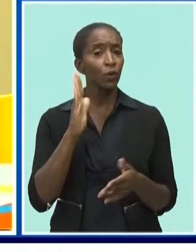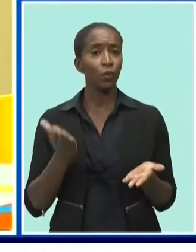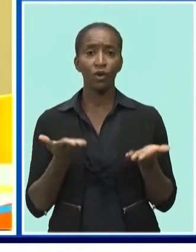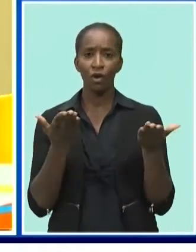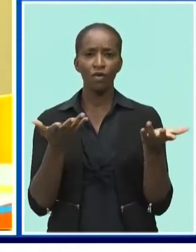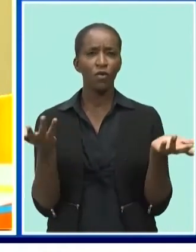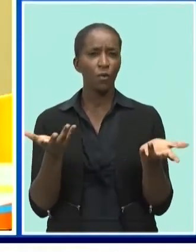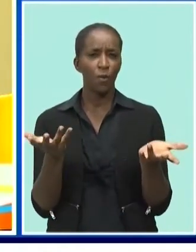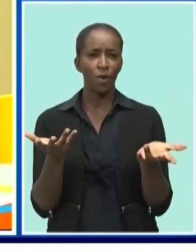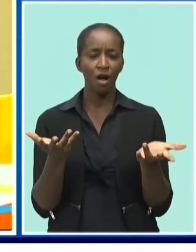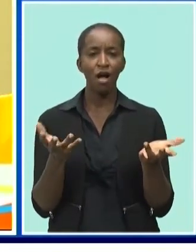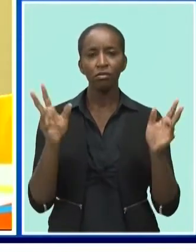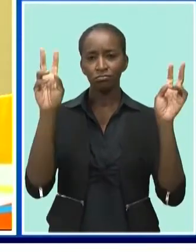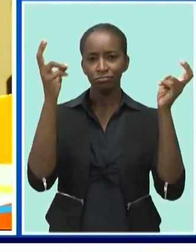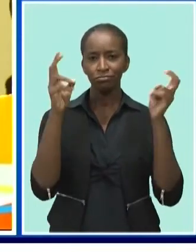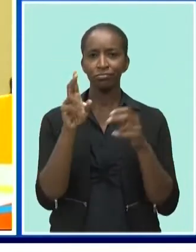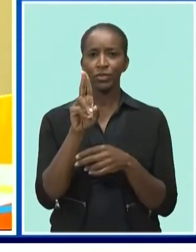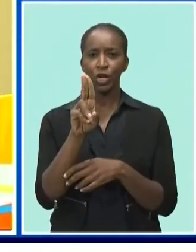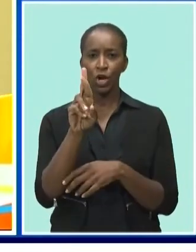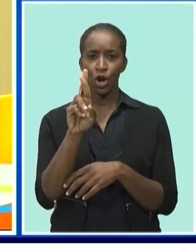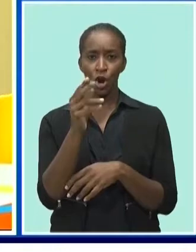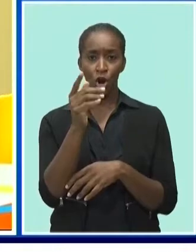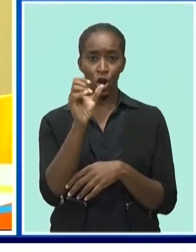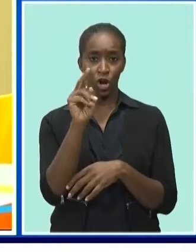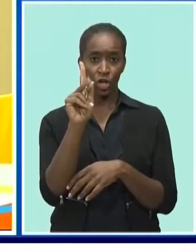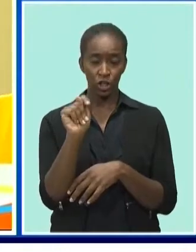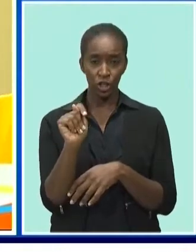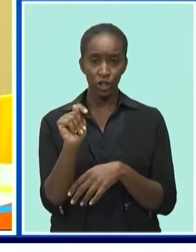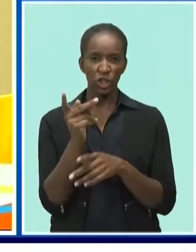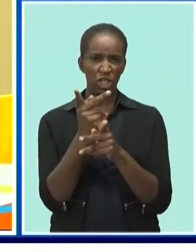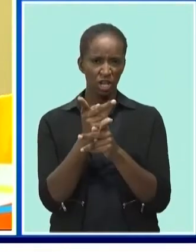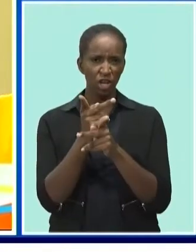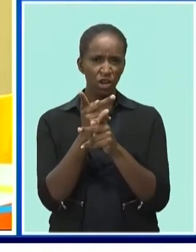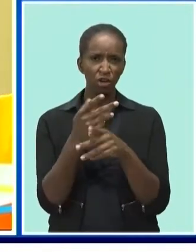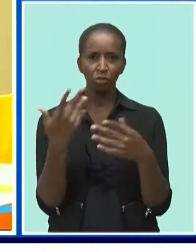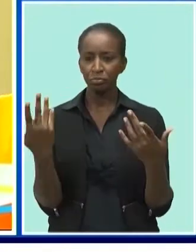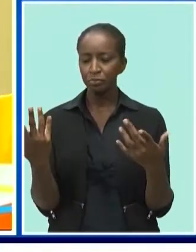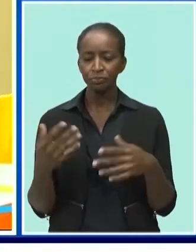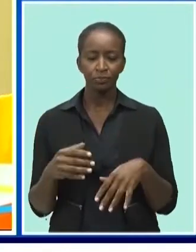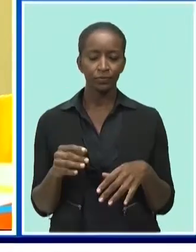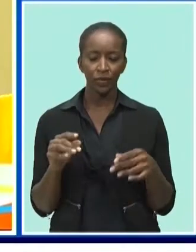services. These services will consist of minor injuries,